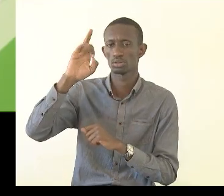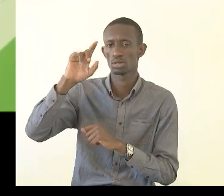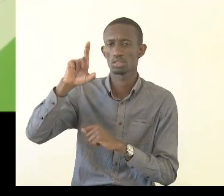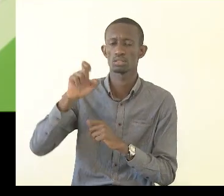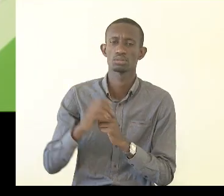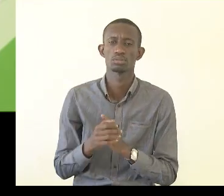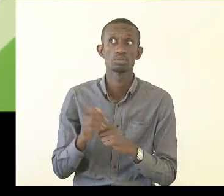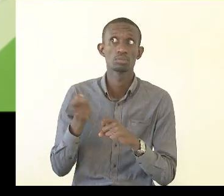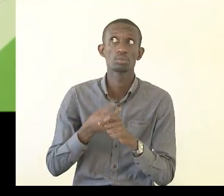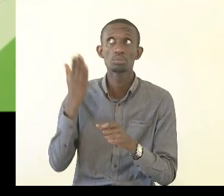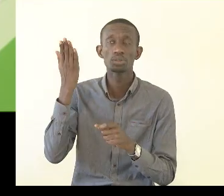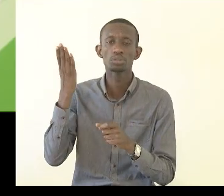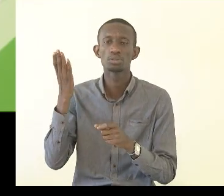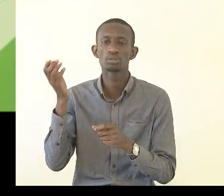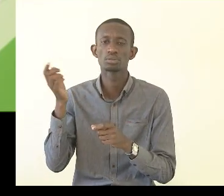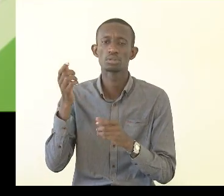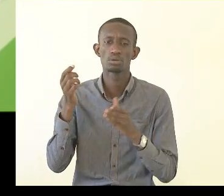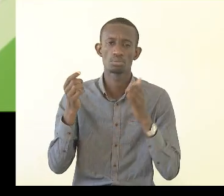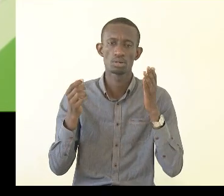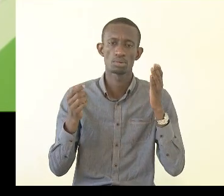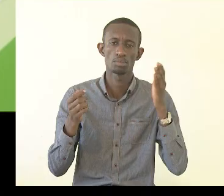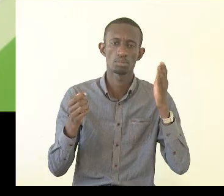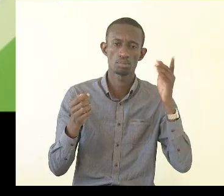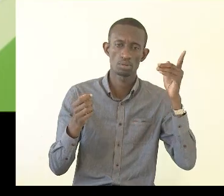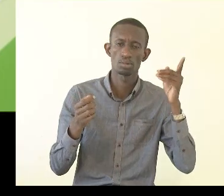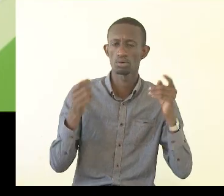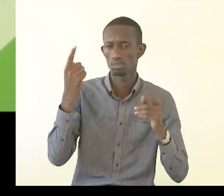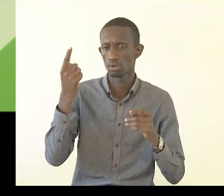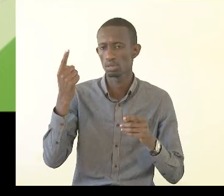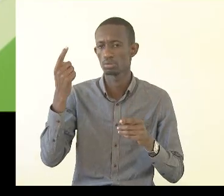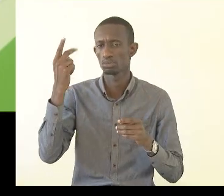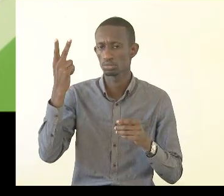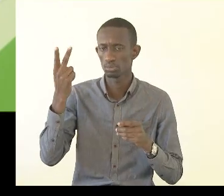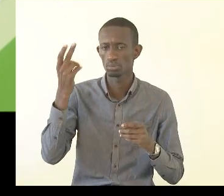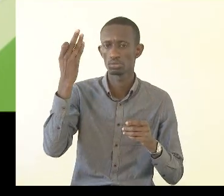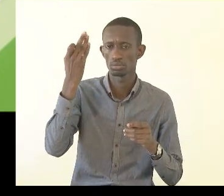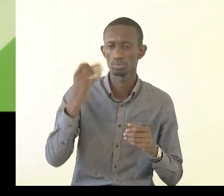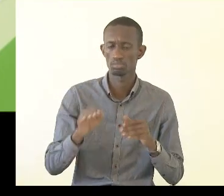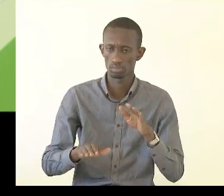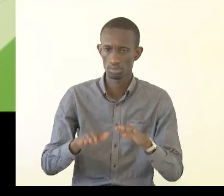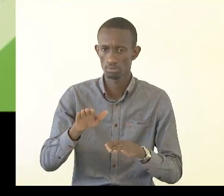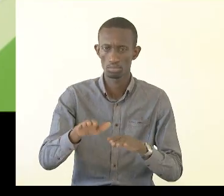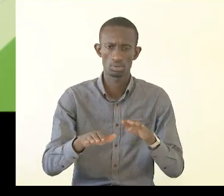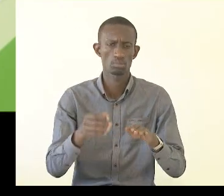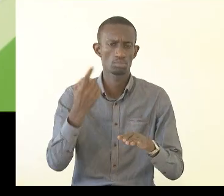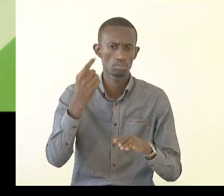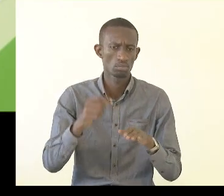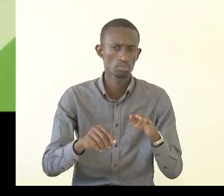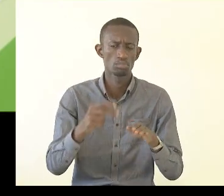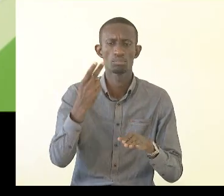is indicated. Step number 1, step number 2, step number 3. What type of reaction is step number 2